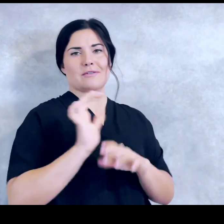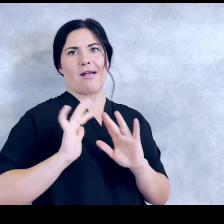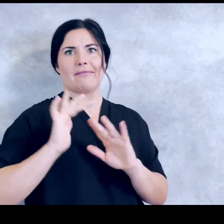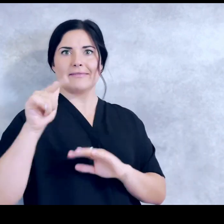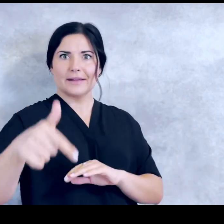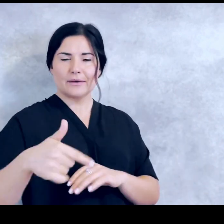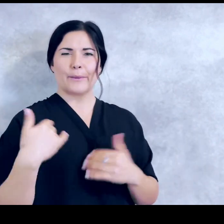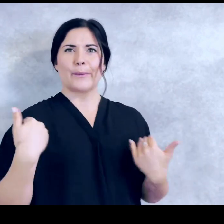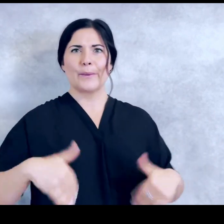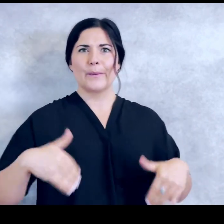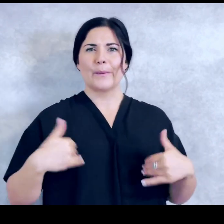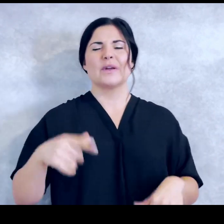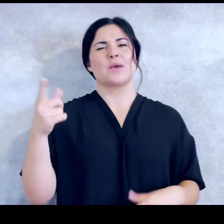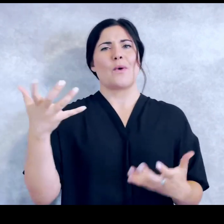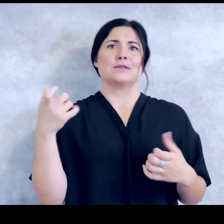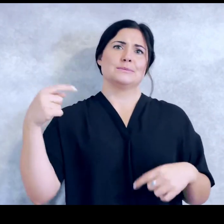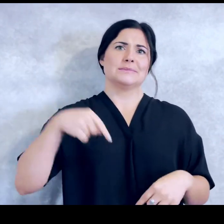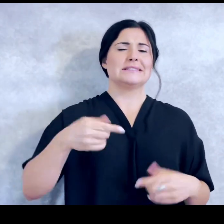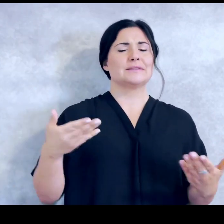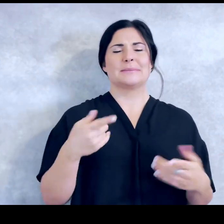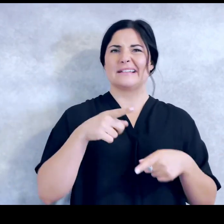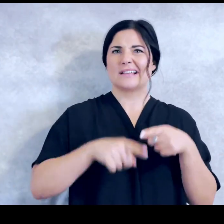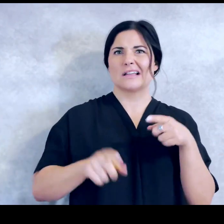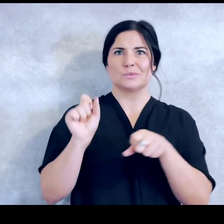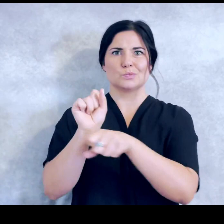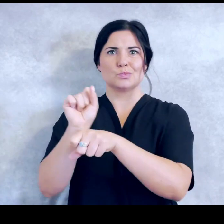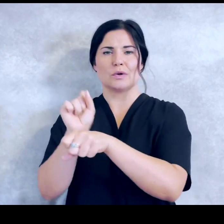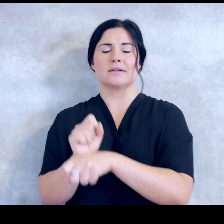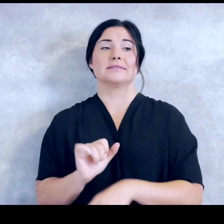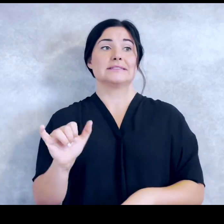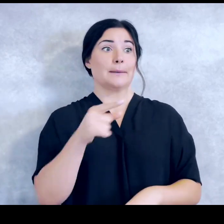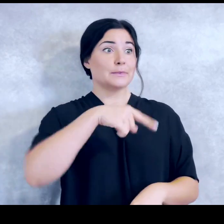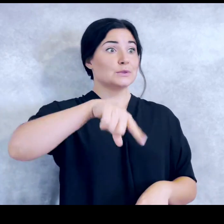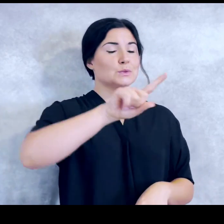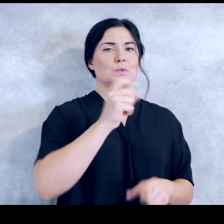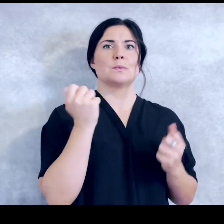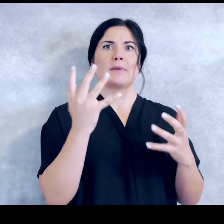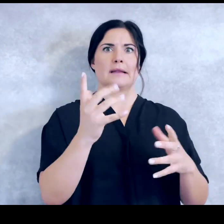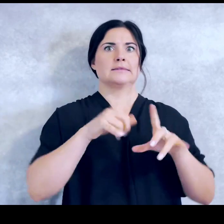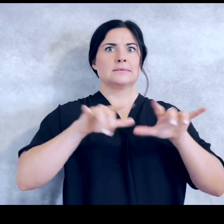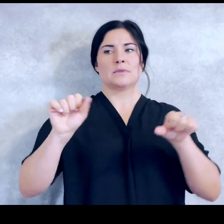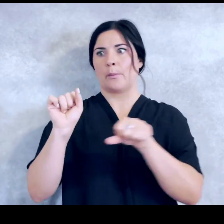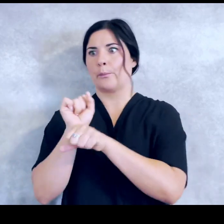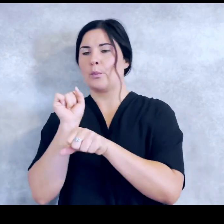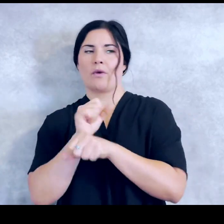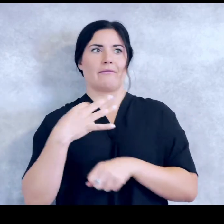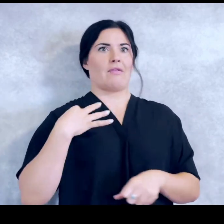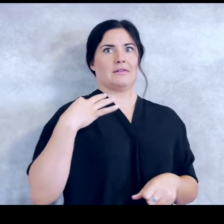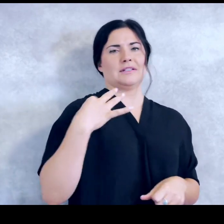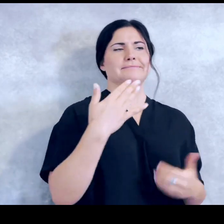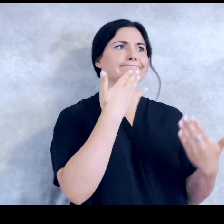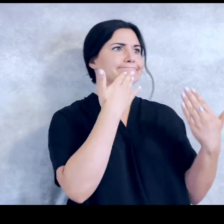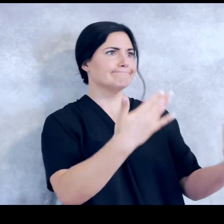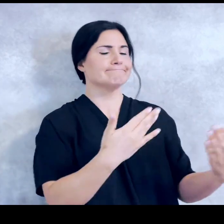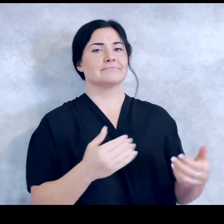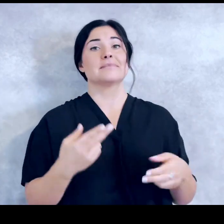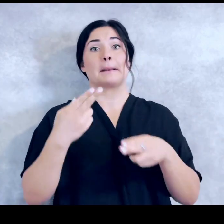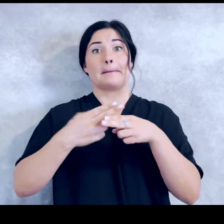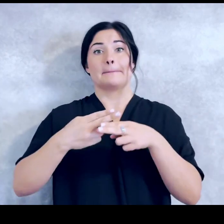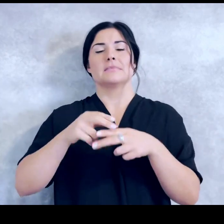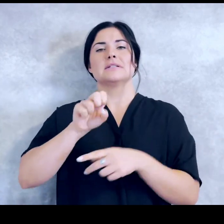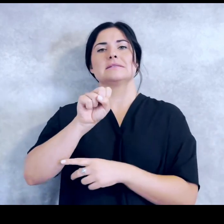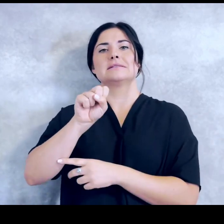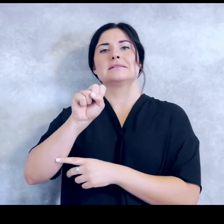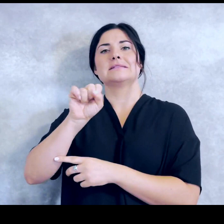later, but he wants to be in the room. But we got people like Tom all across this church. So I want to just quickly read a couple names so we can say thank you. So I want to say thank you